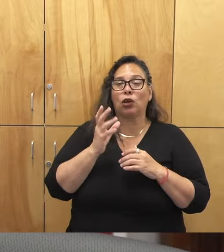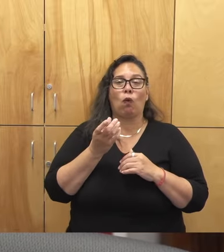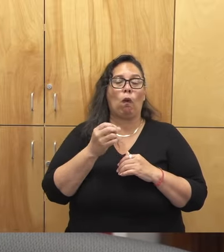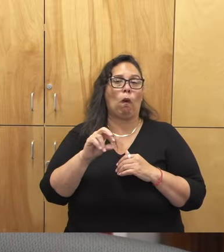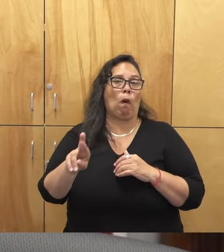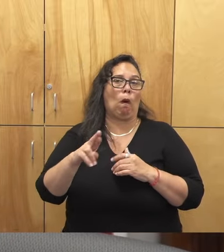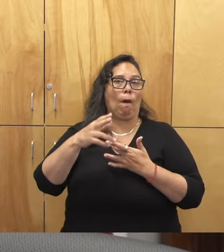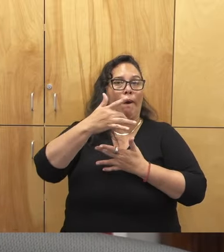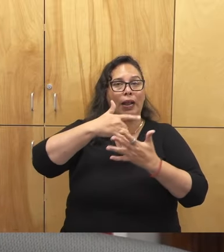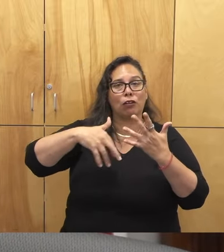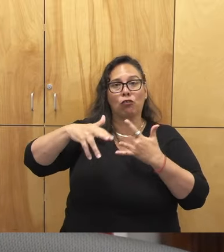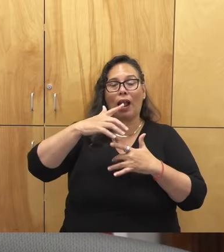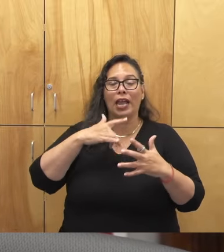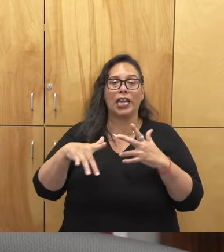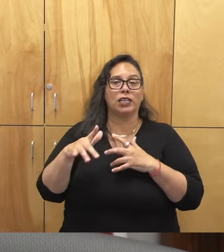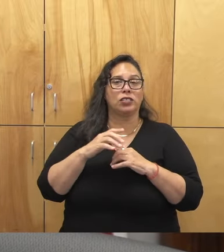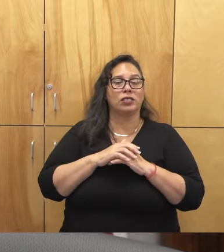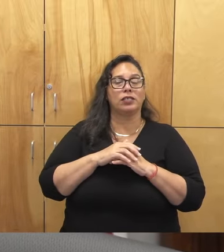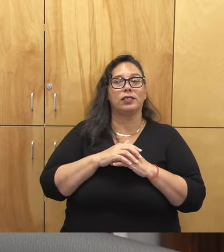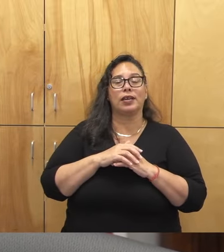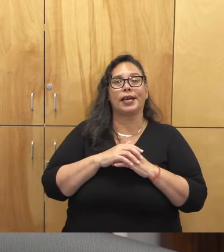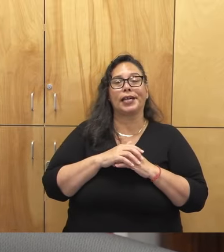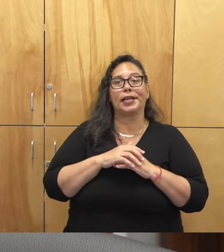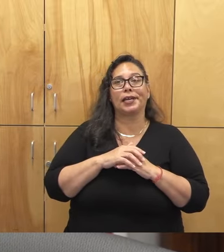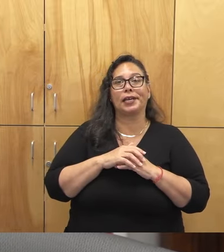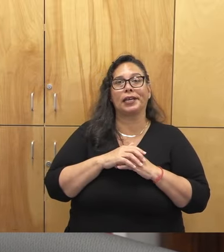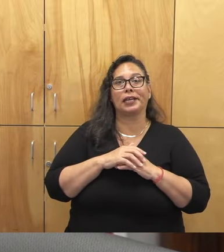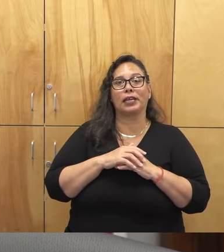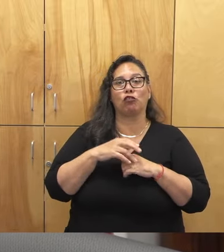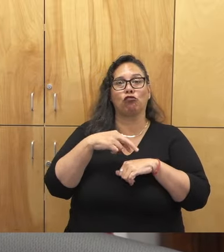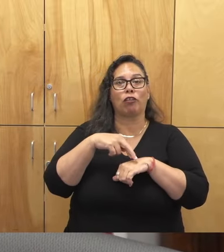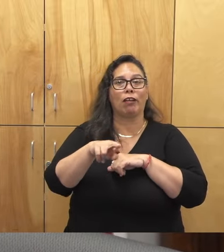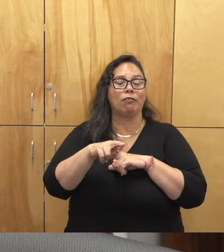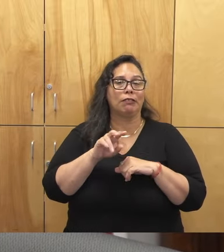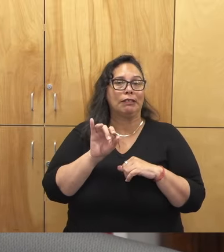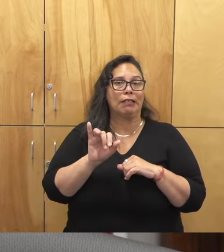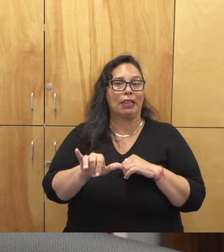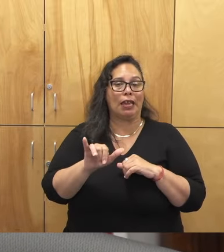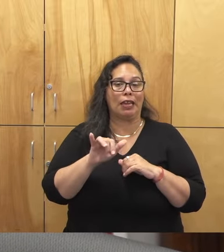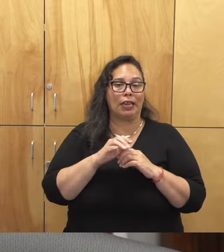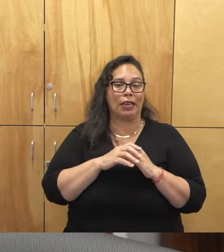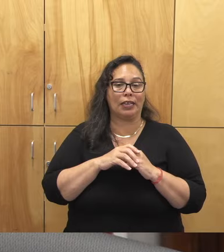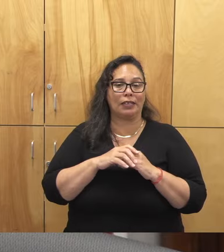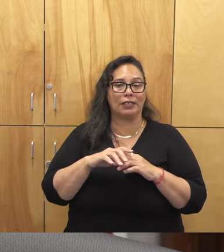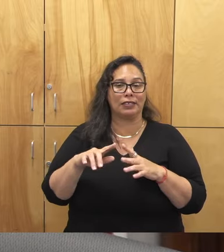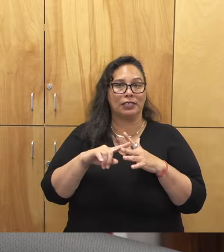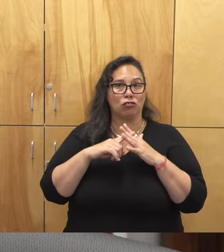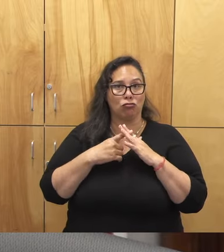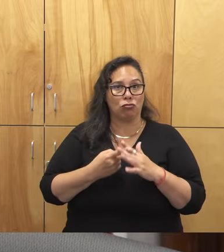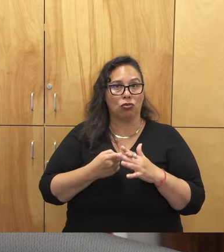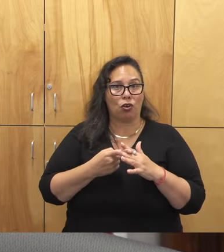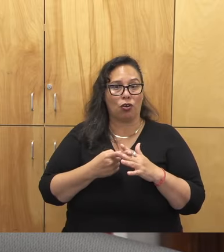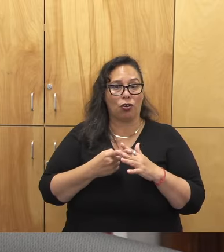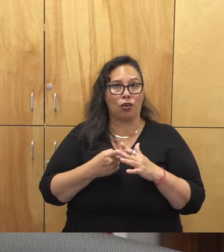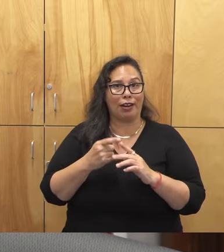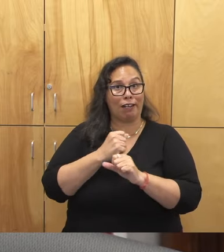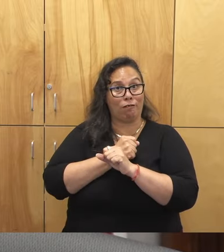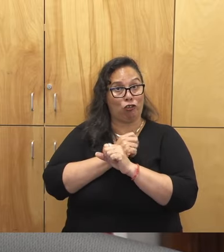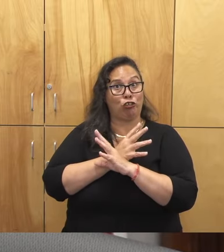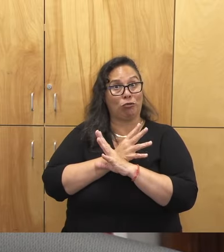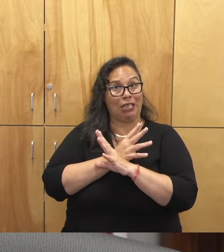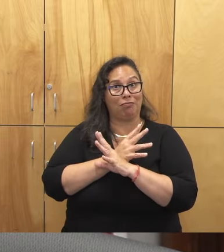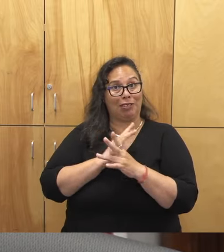through interaction with the graduates, reference that they started virtually.